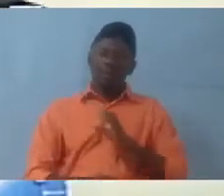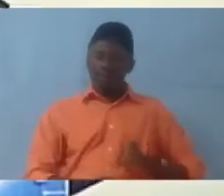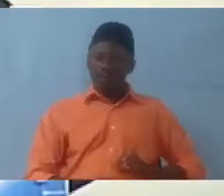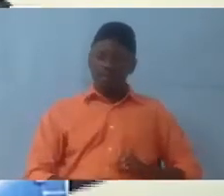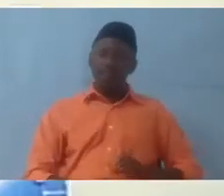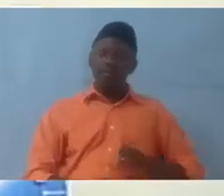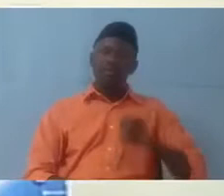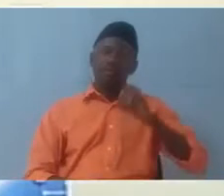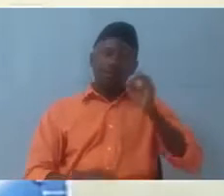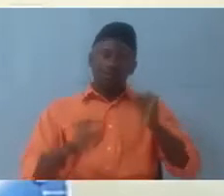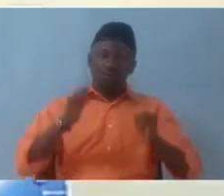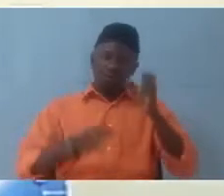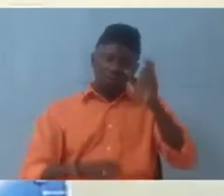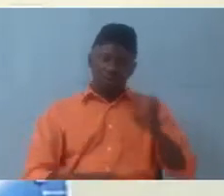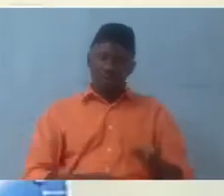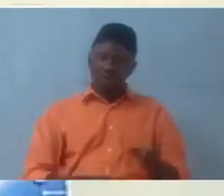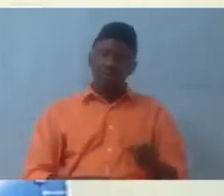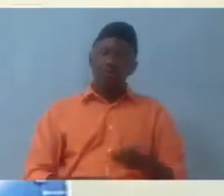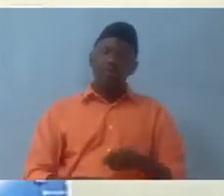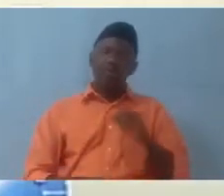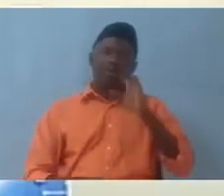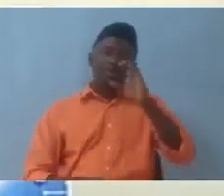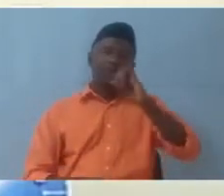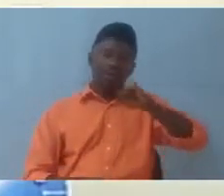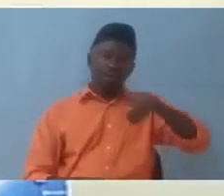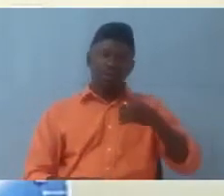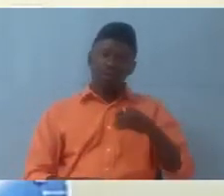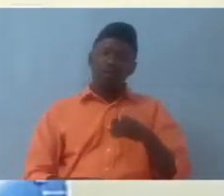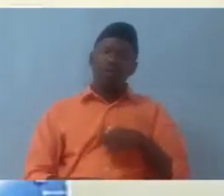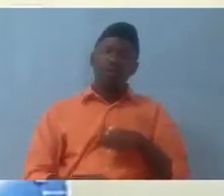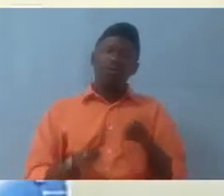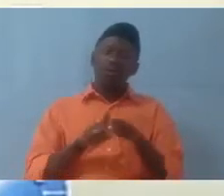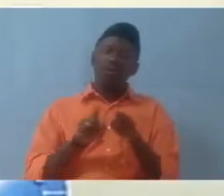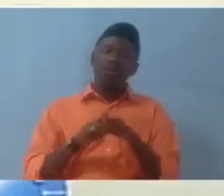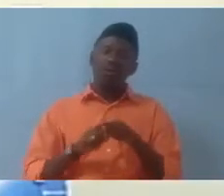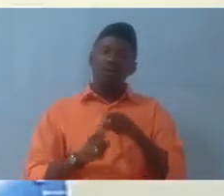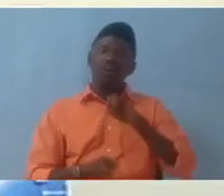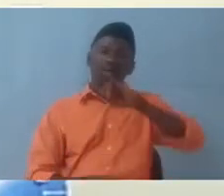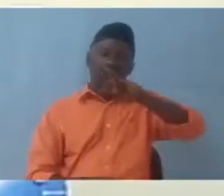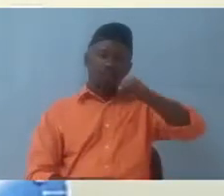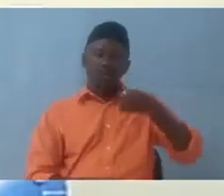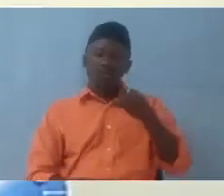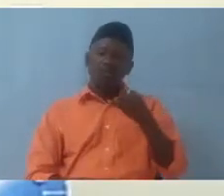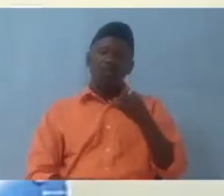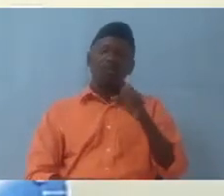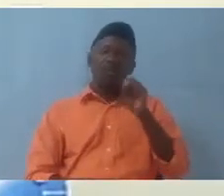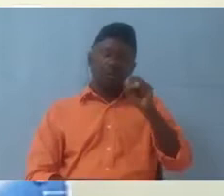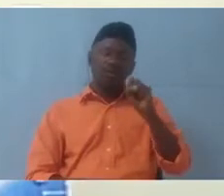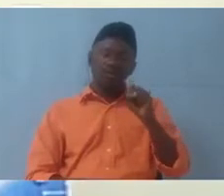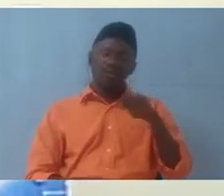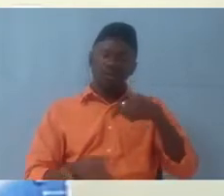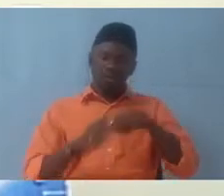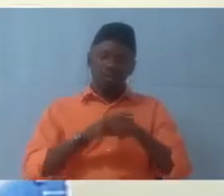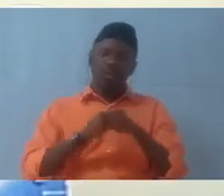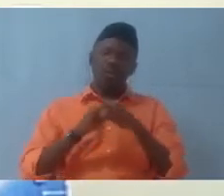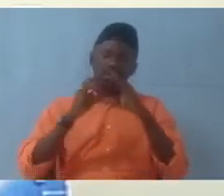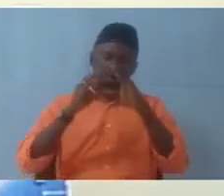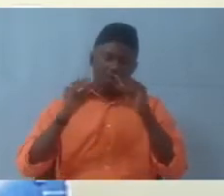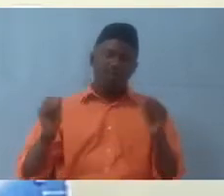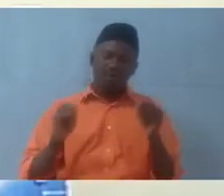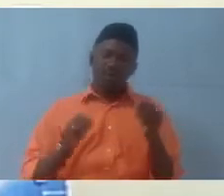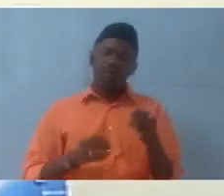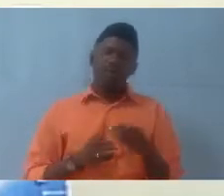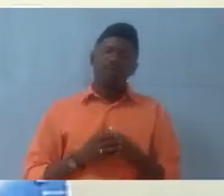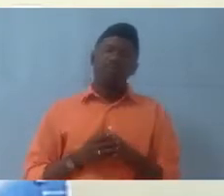together with the JS and the Master of the High Court. Bama demé nak ci la fekk CJ ak ñaari kilifa yoy nga xamné loolu lañ tudon sank ci